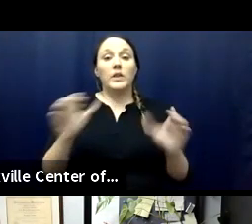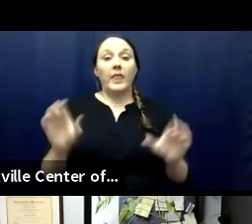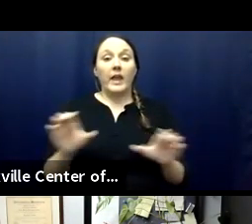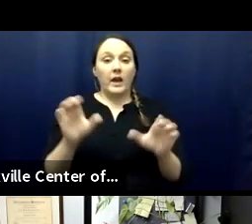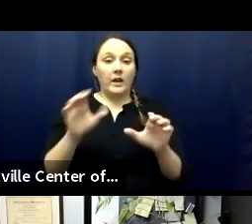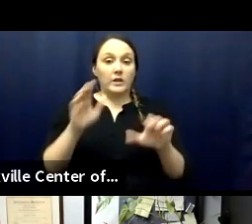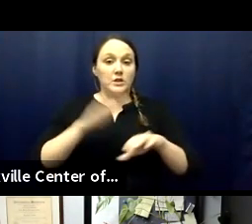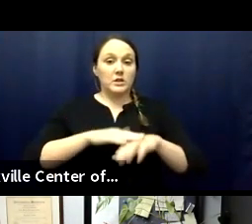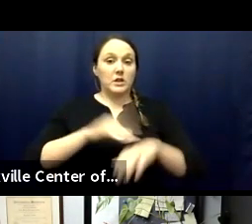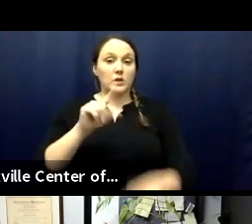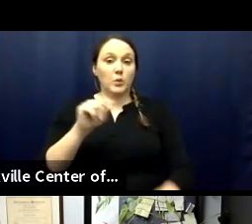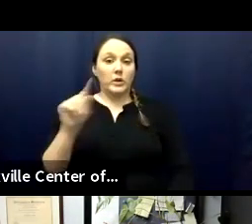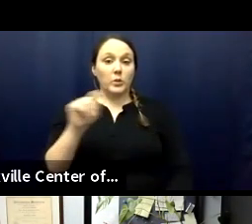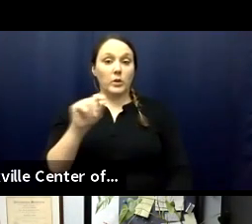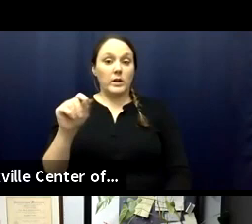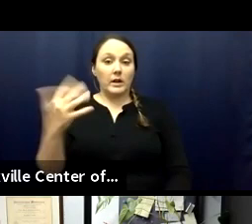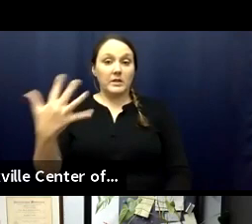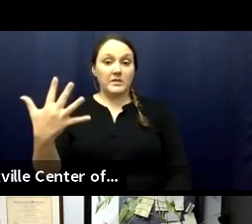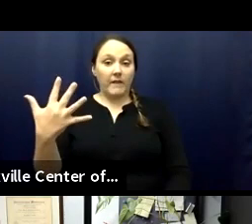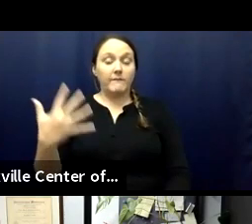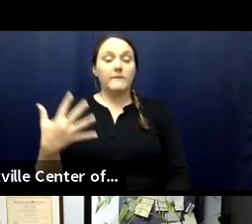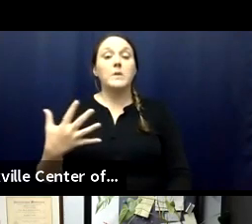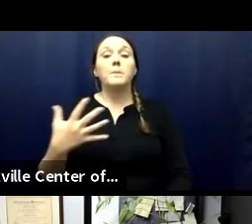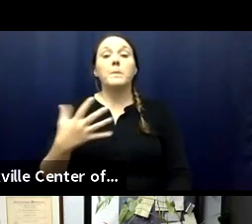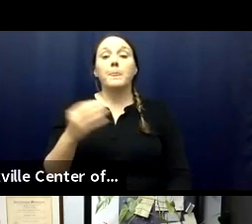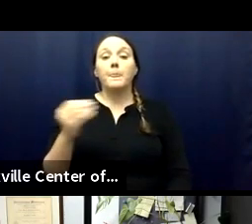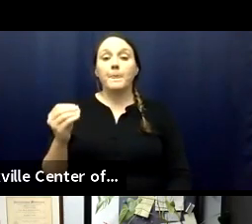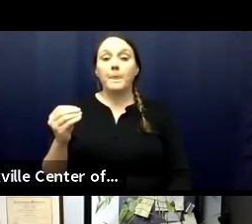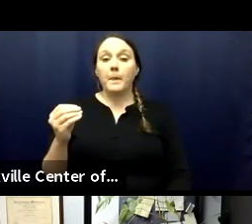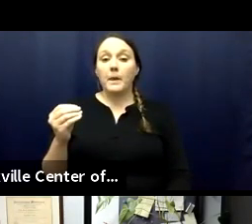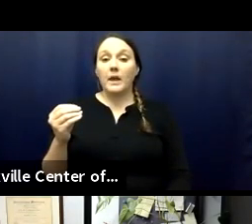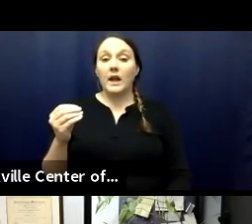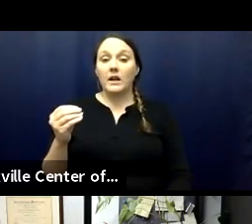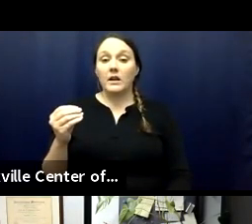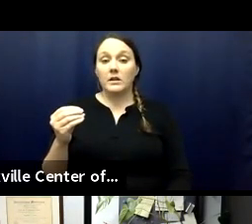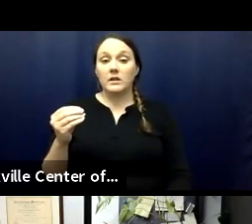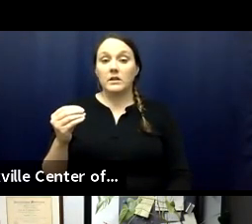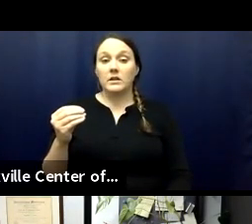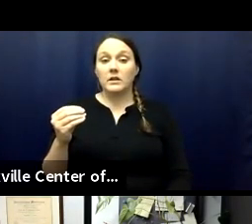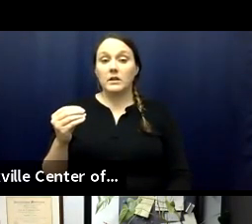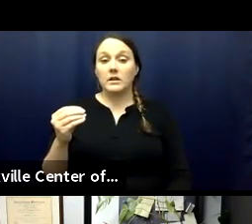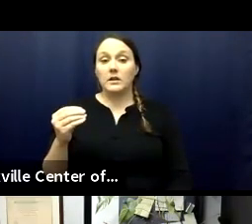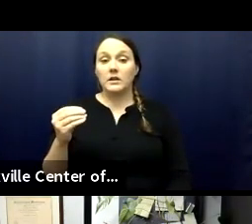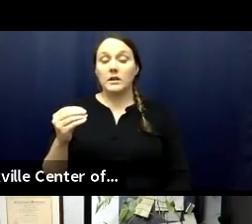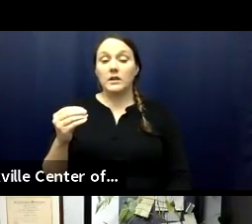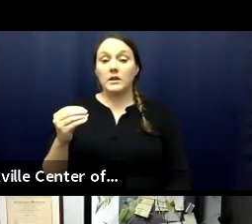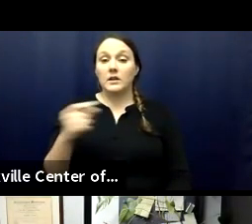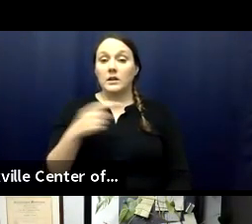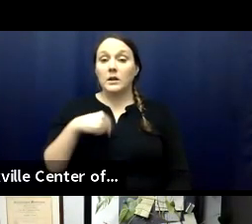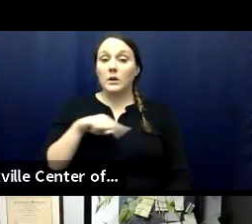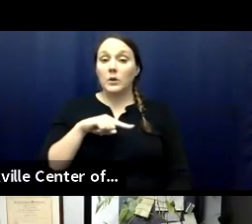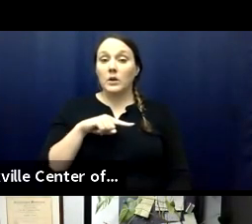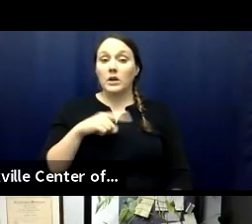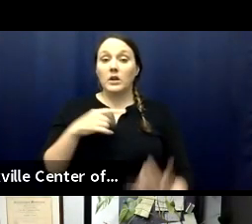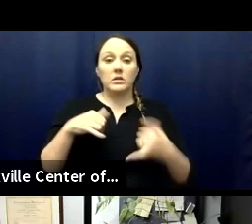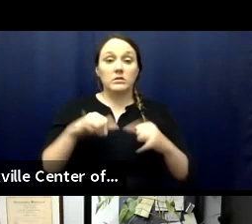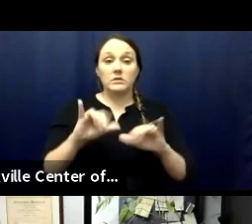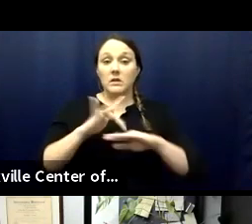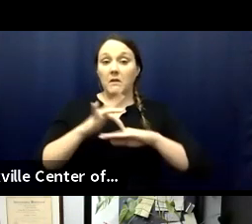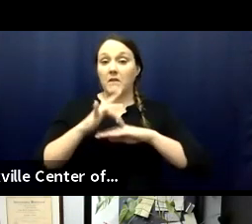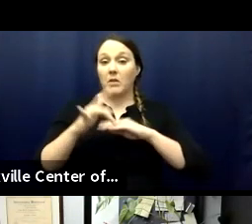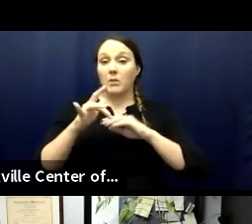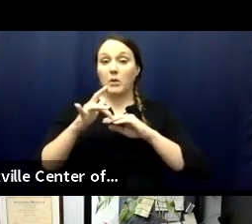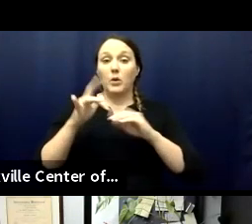on 2020-5, and we stand available to